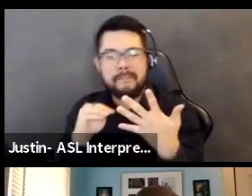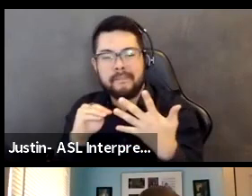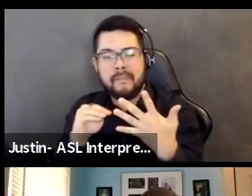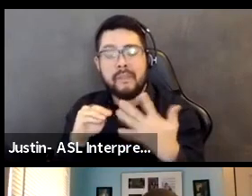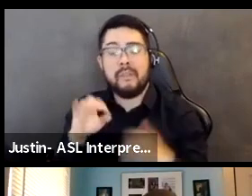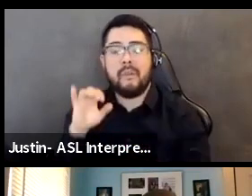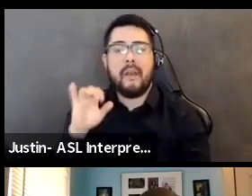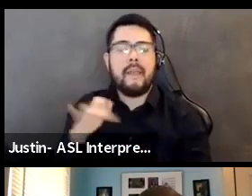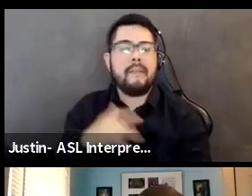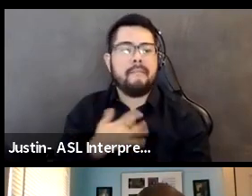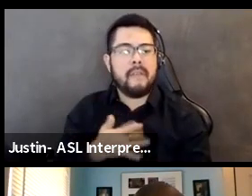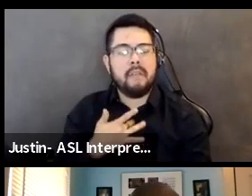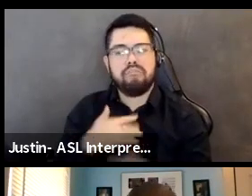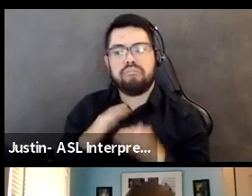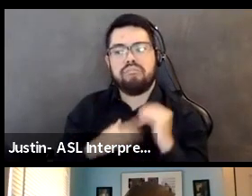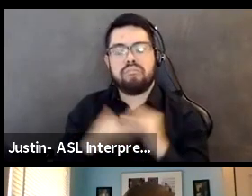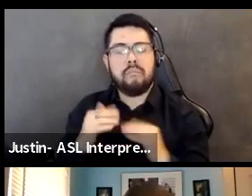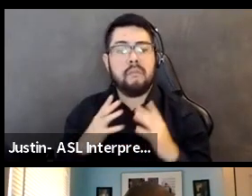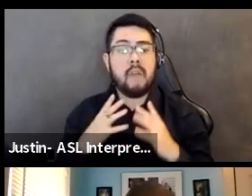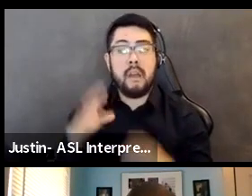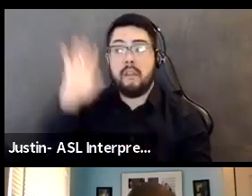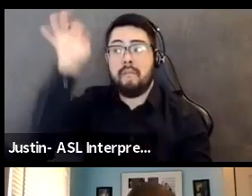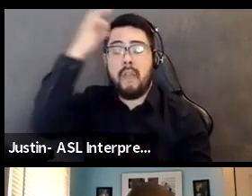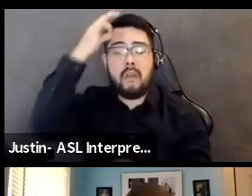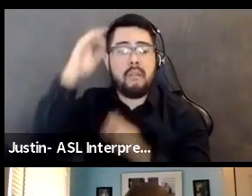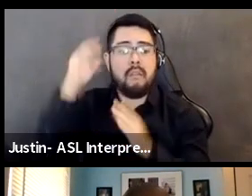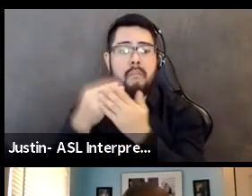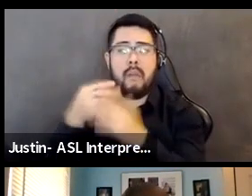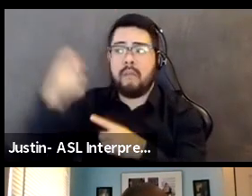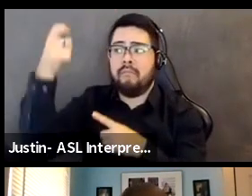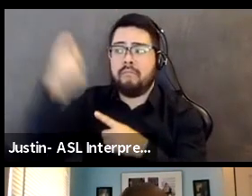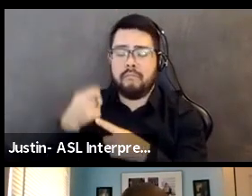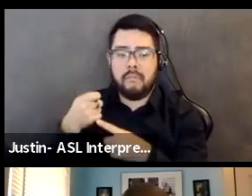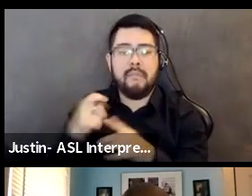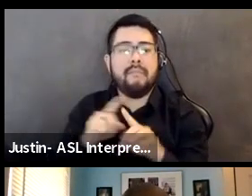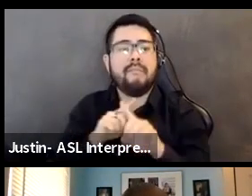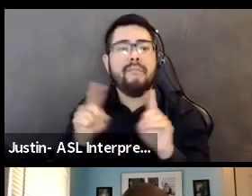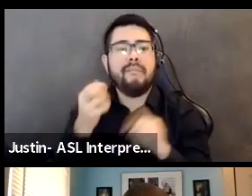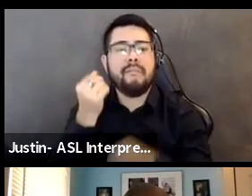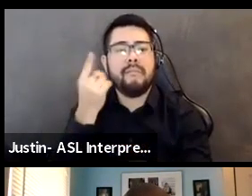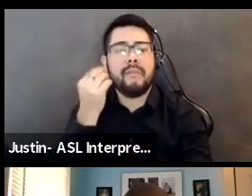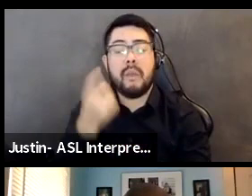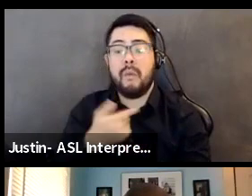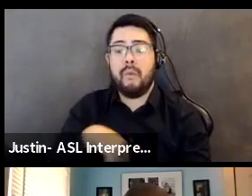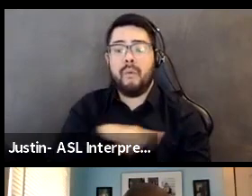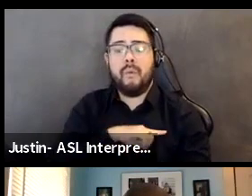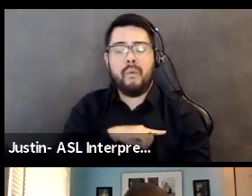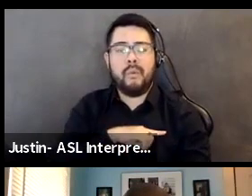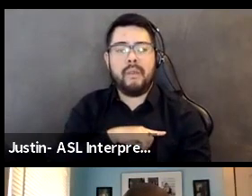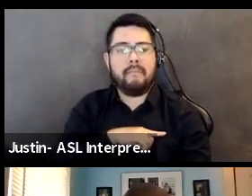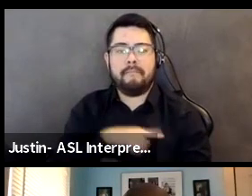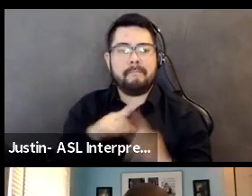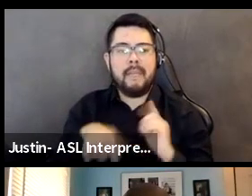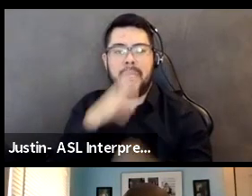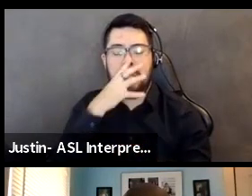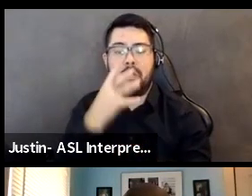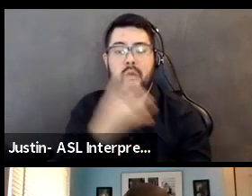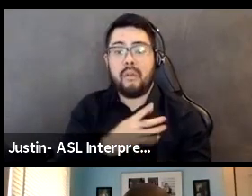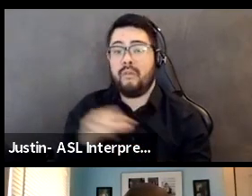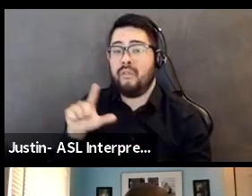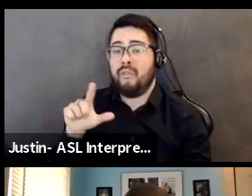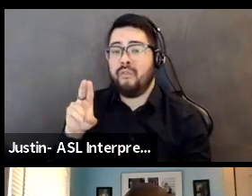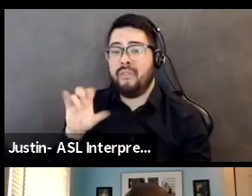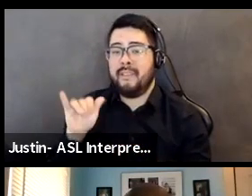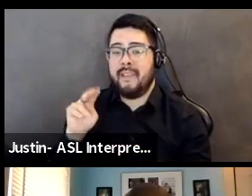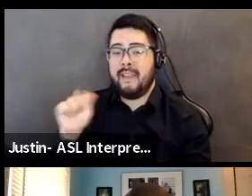dependency on the federal side however we cannot ignore what louisiana just